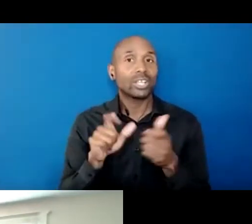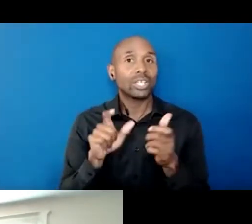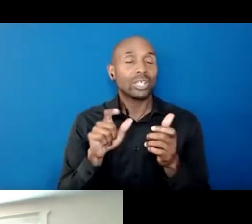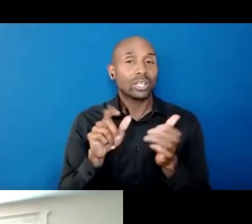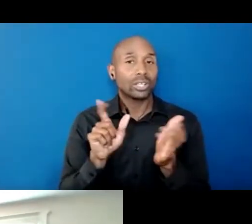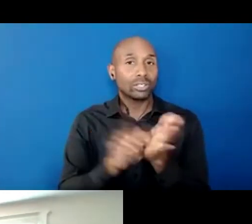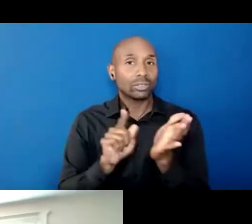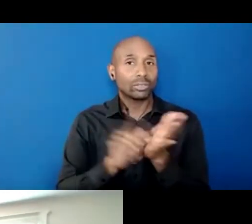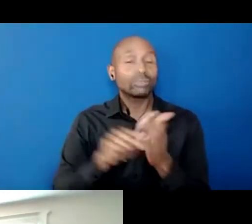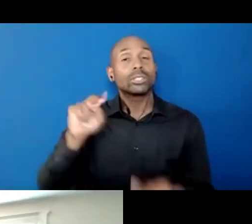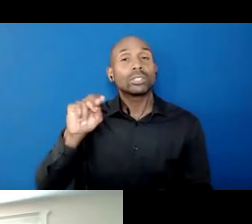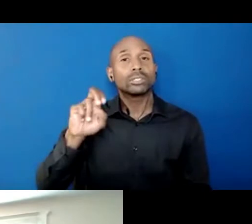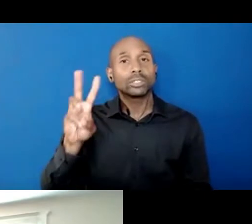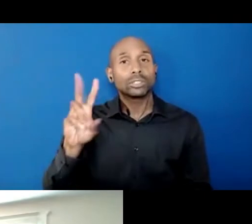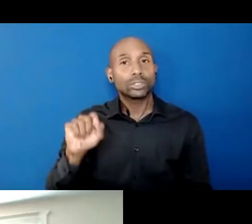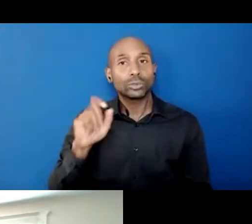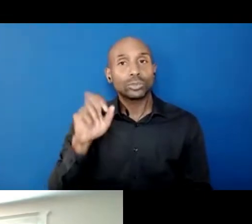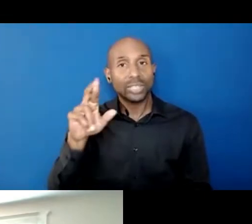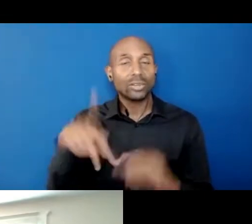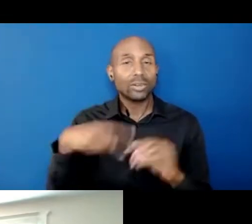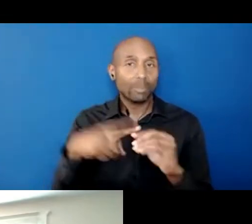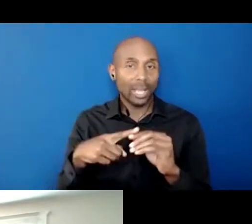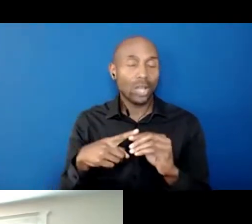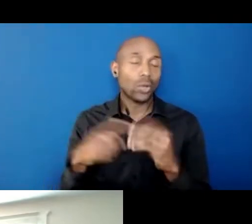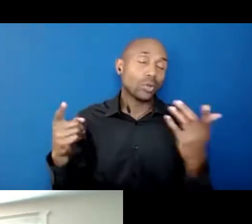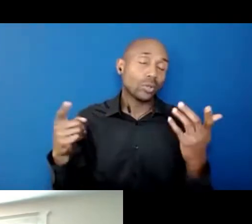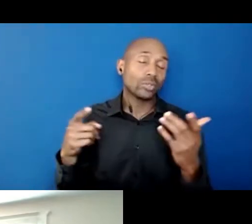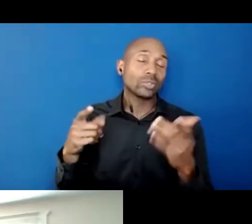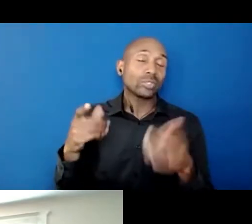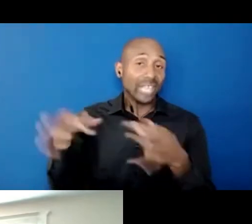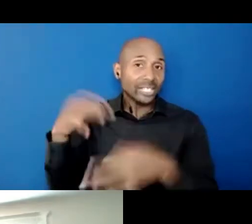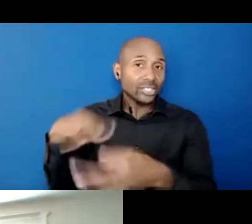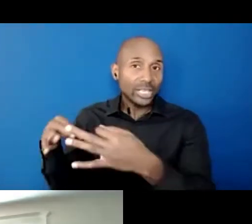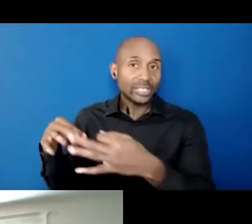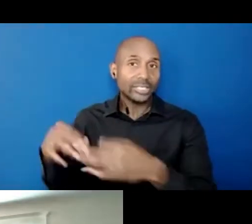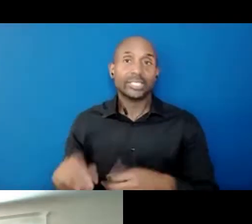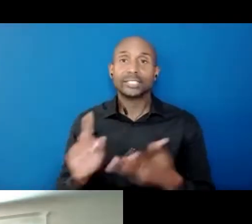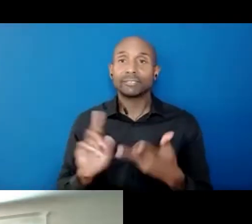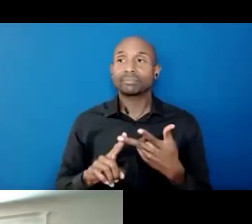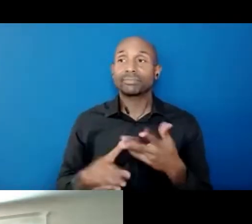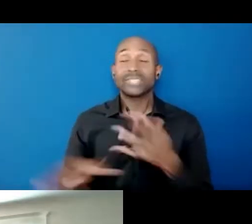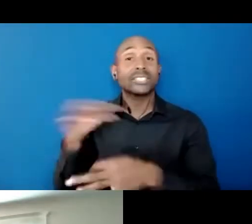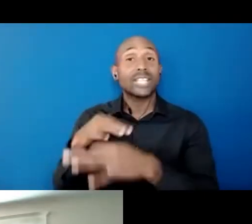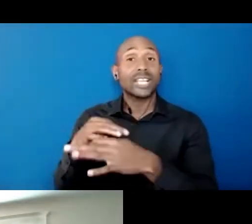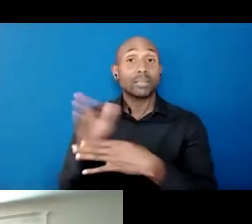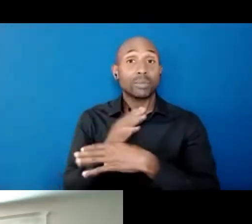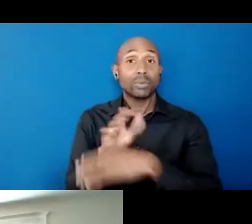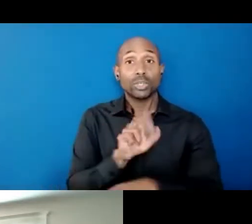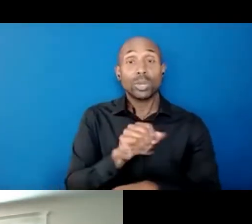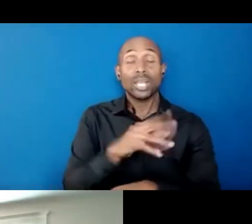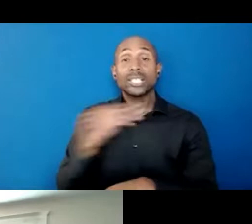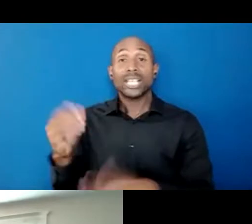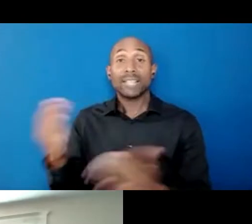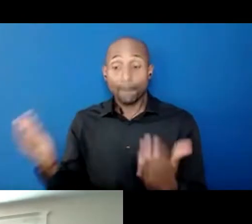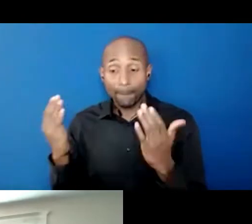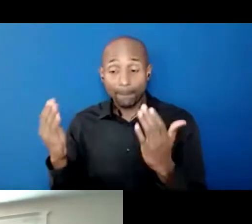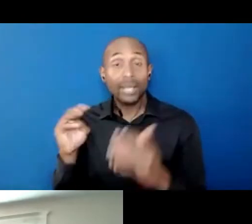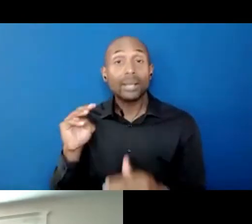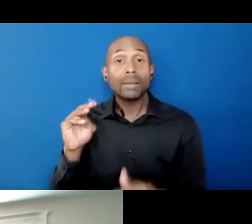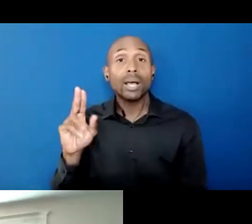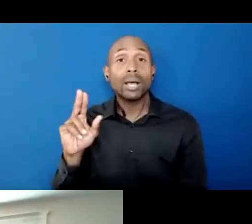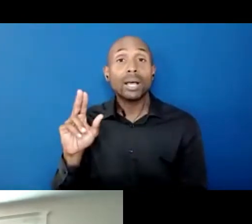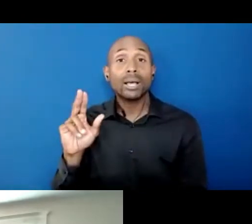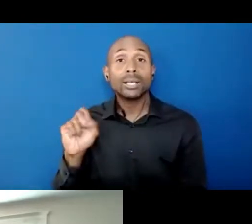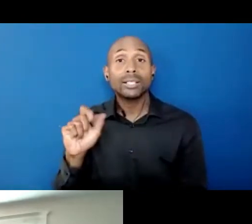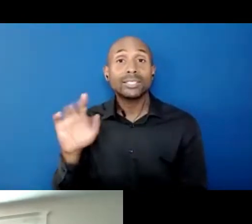disability-focused exchange possibilities between the United States and the Muslim world, promoting Fulbright program